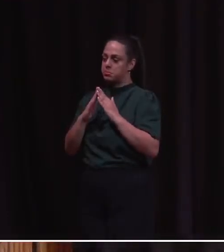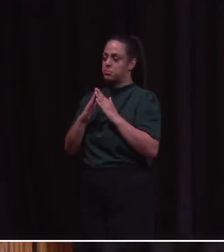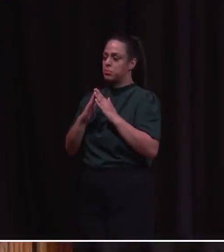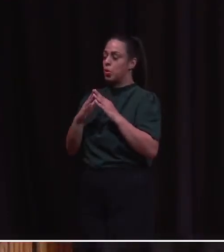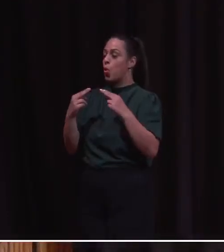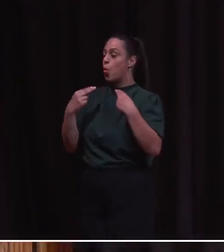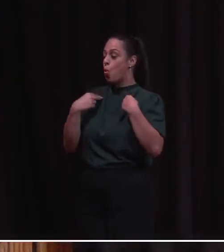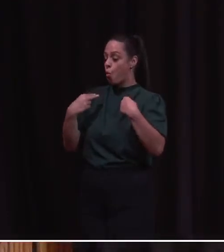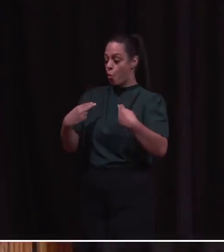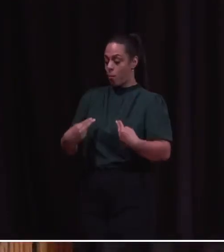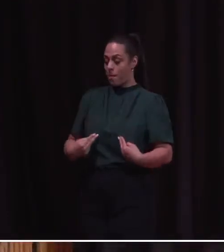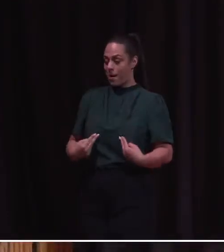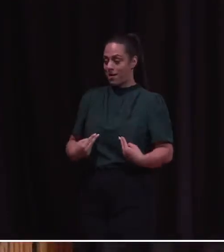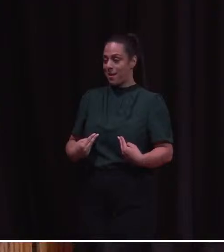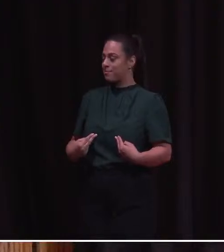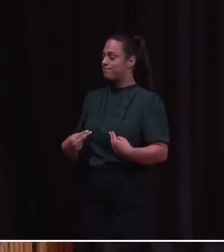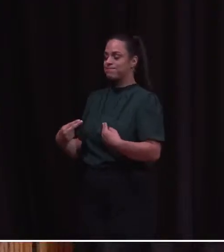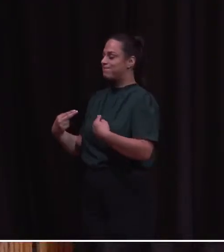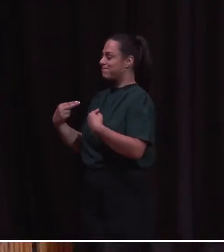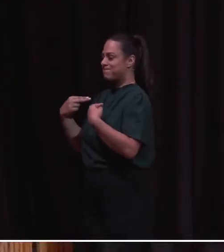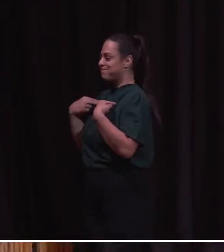elaborates Fanonian idea